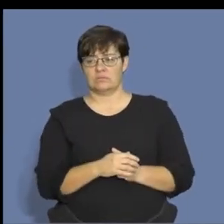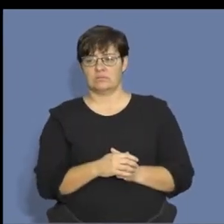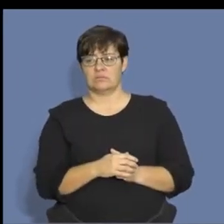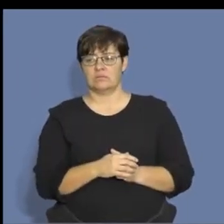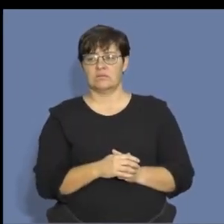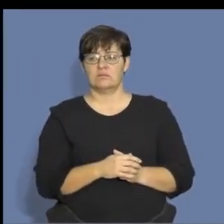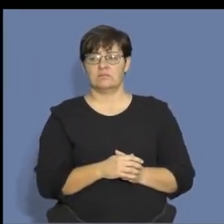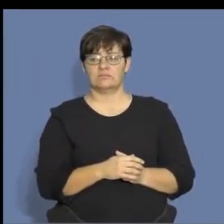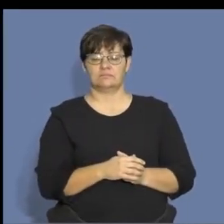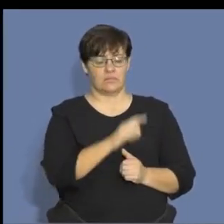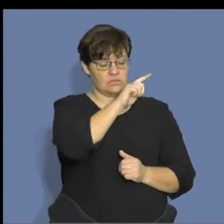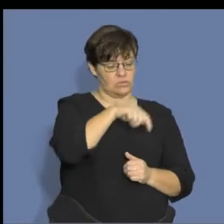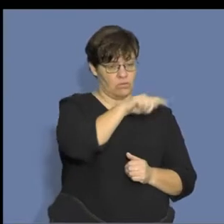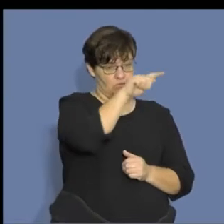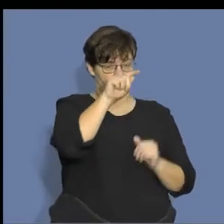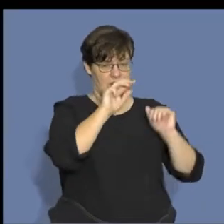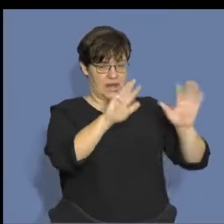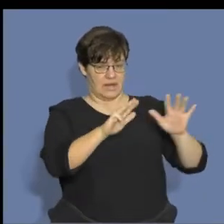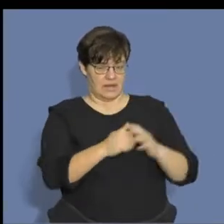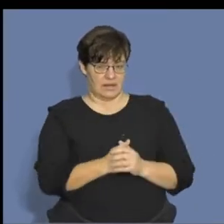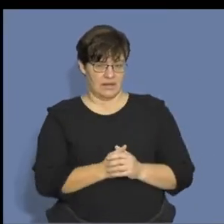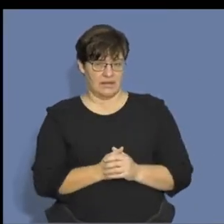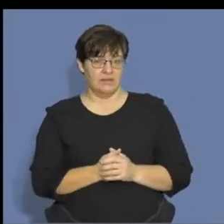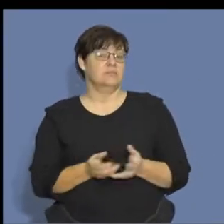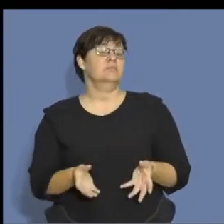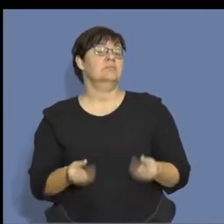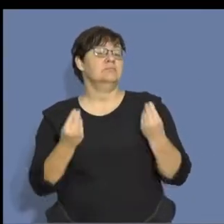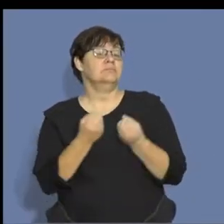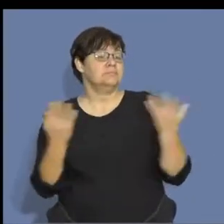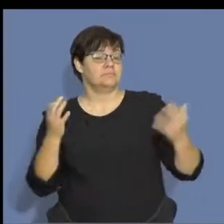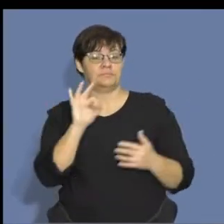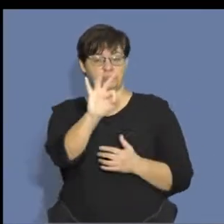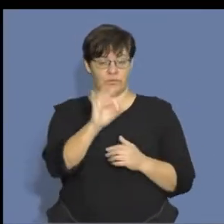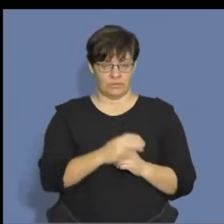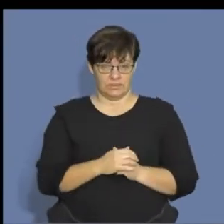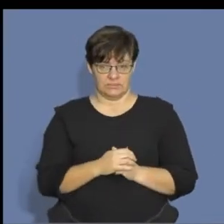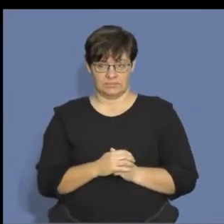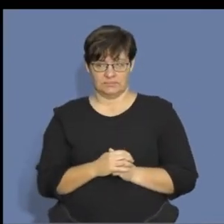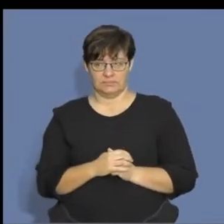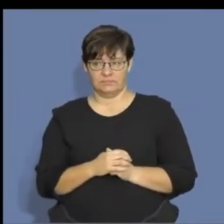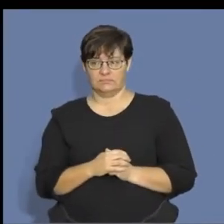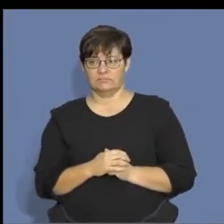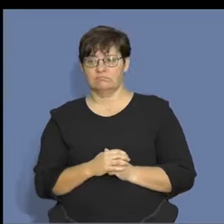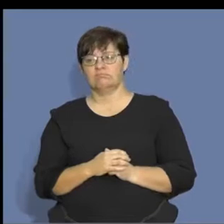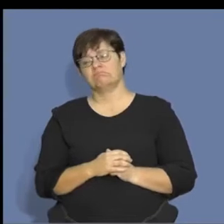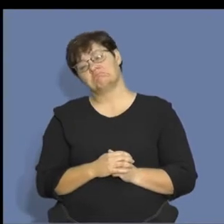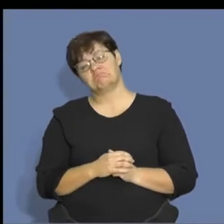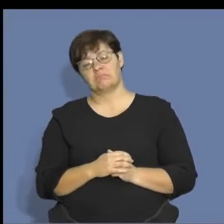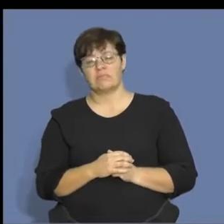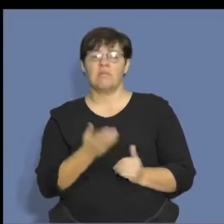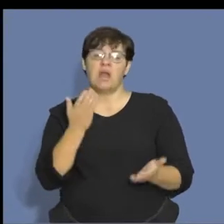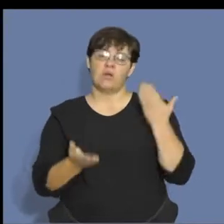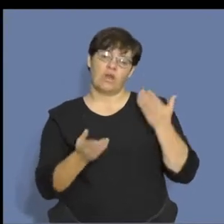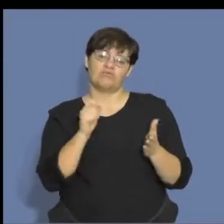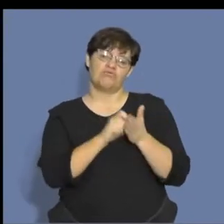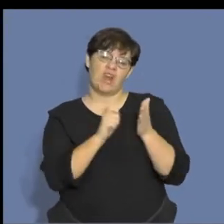square root 9, and what I'm going to get is 3. And so I could have written this equation, let